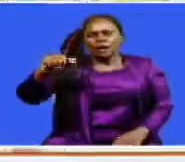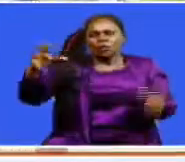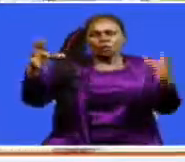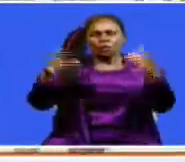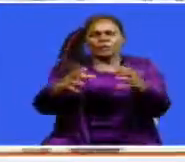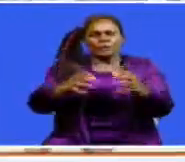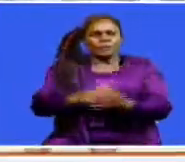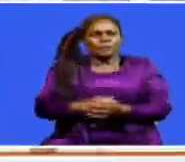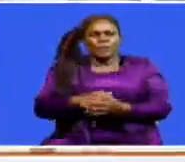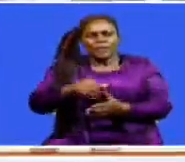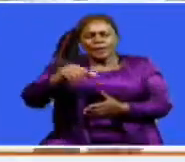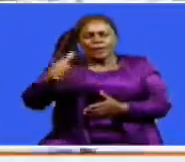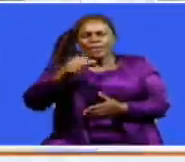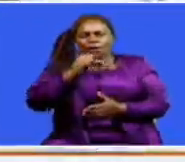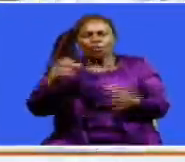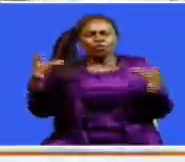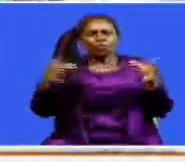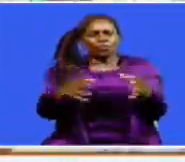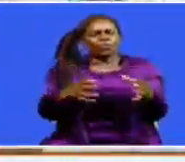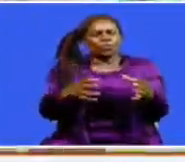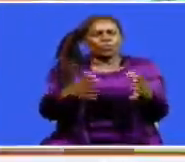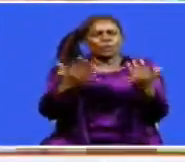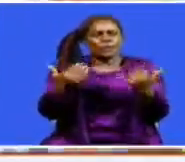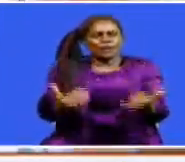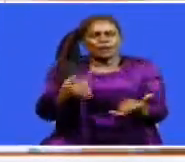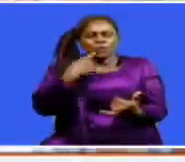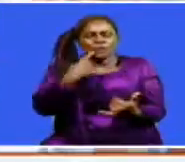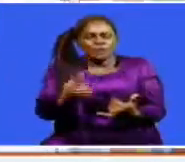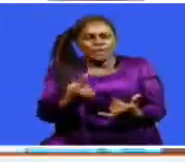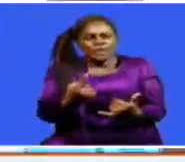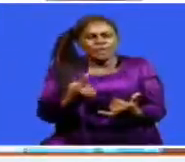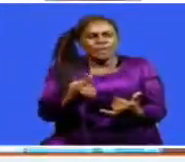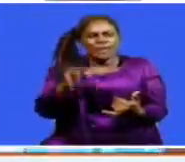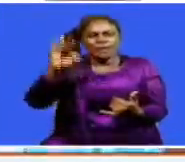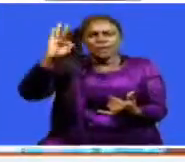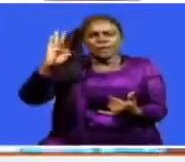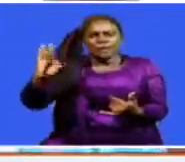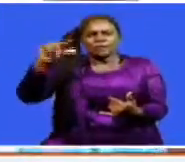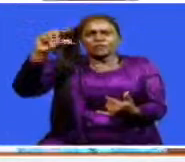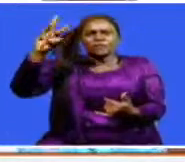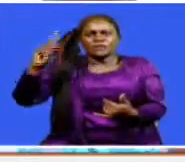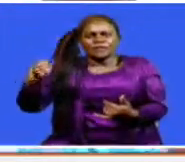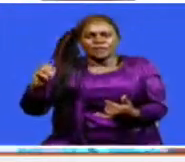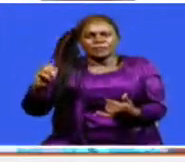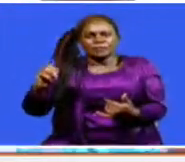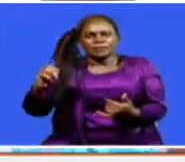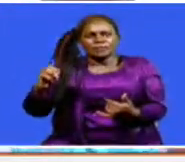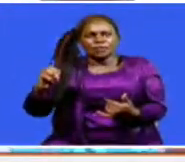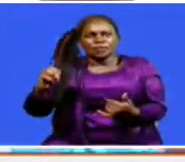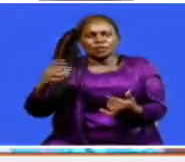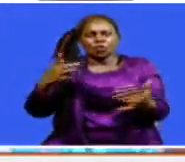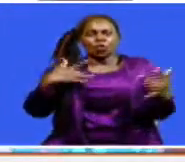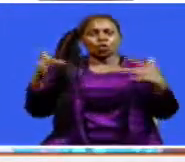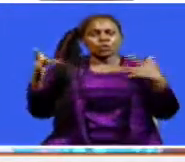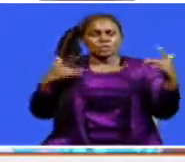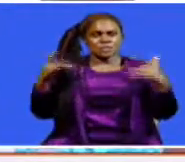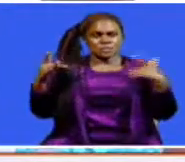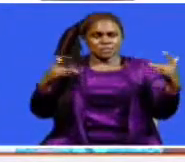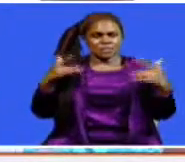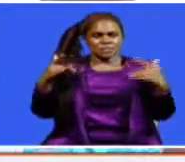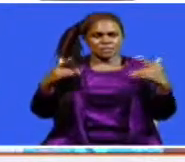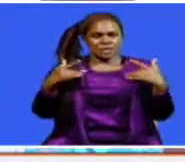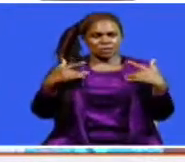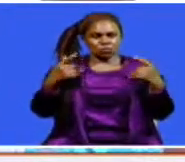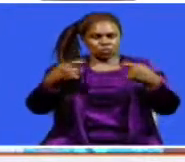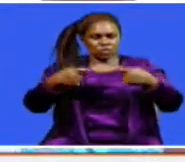Masiaga is among other elders in the community denouncing female genital mutilation and wants organizations concerned to put